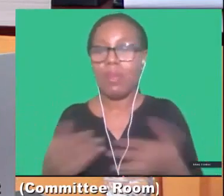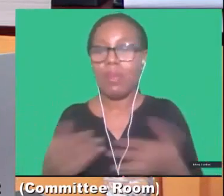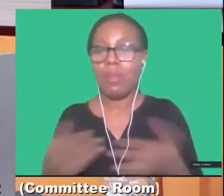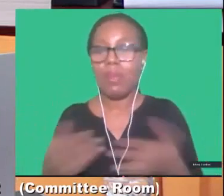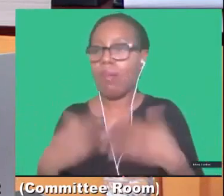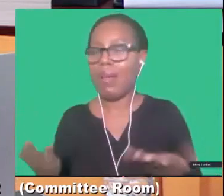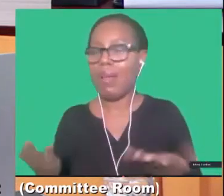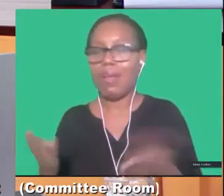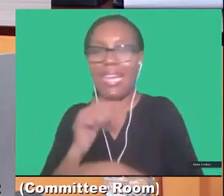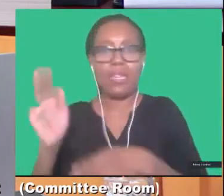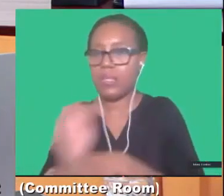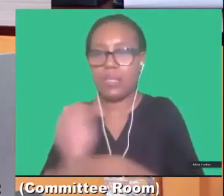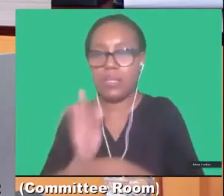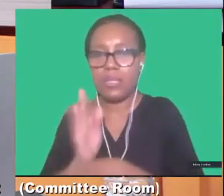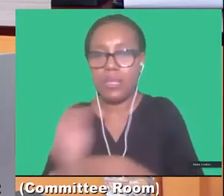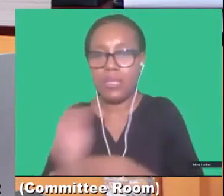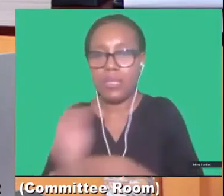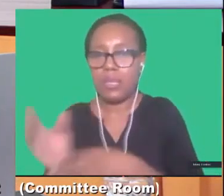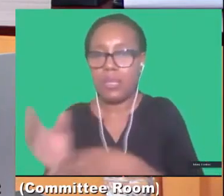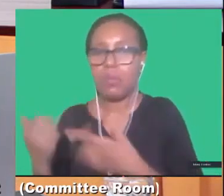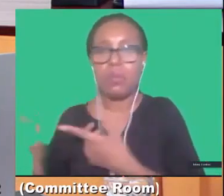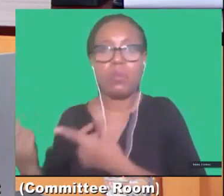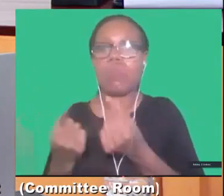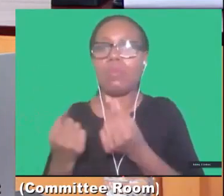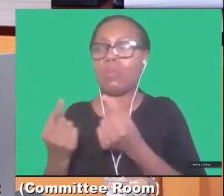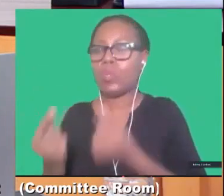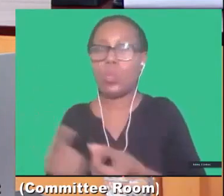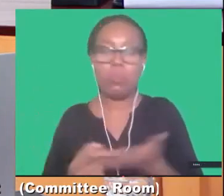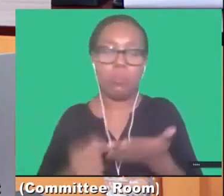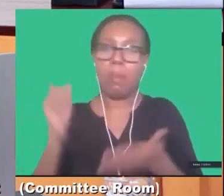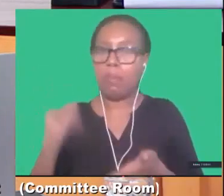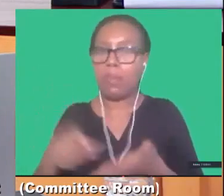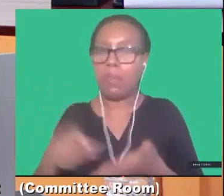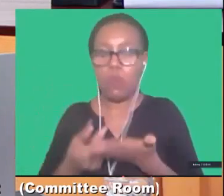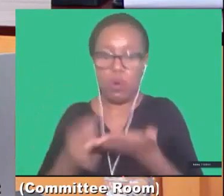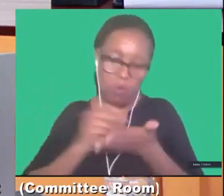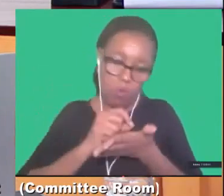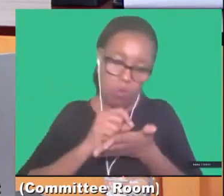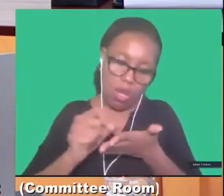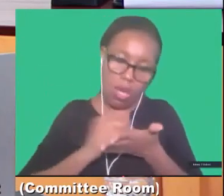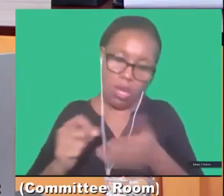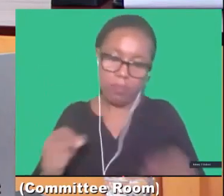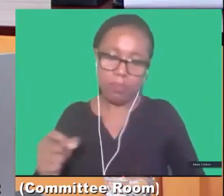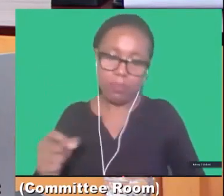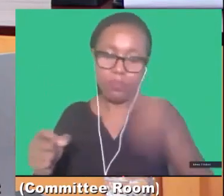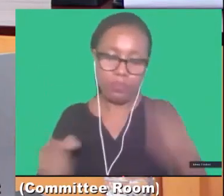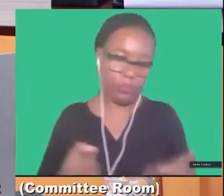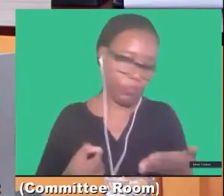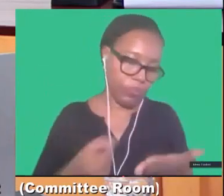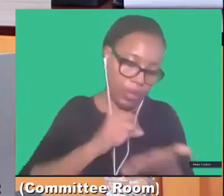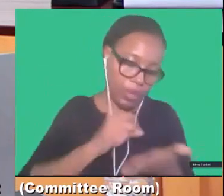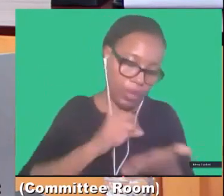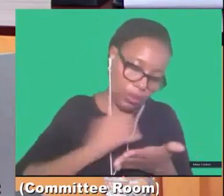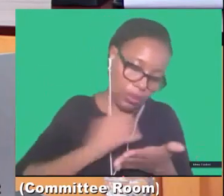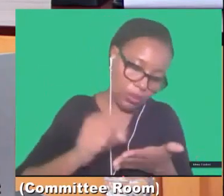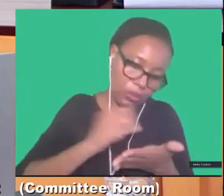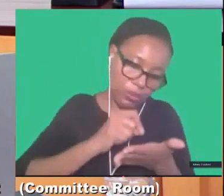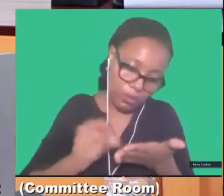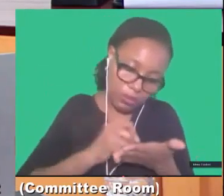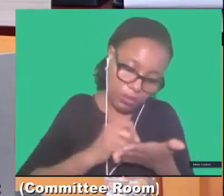done by the old-fashioned paper method in the office or by our limited system using